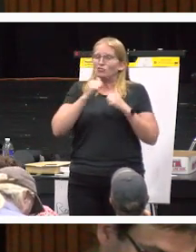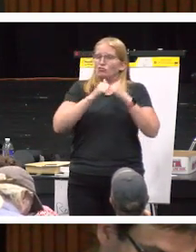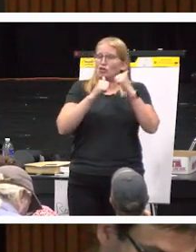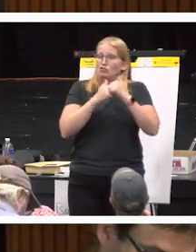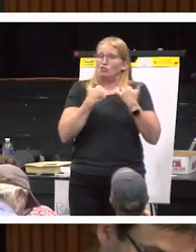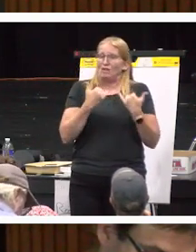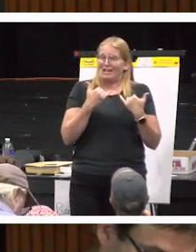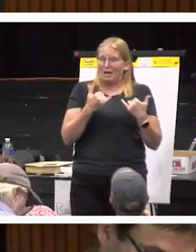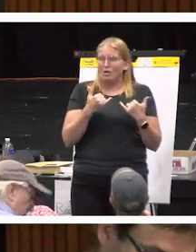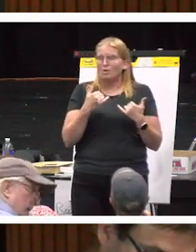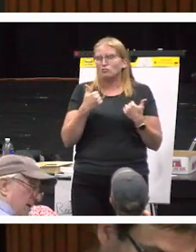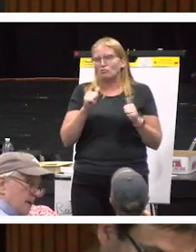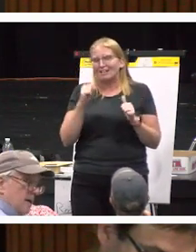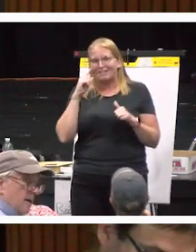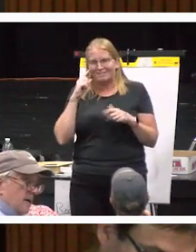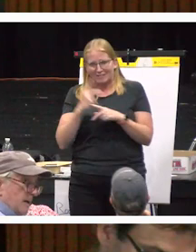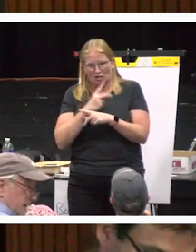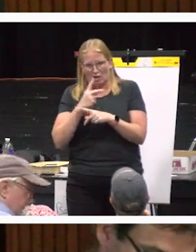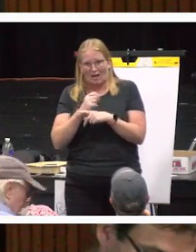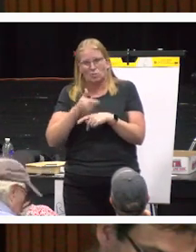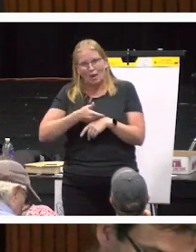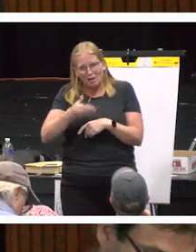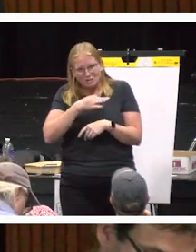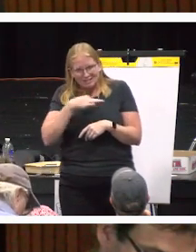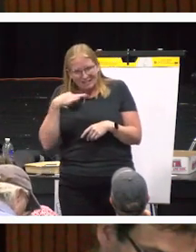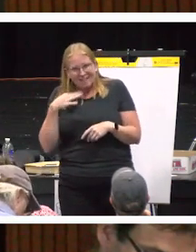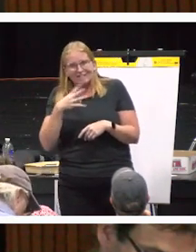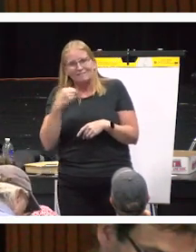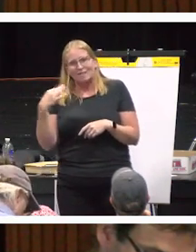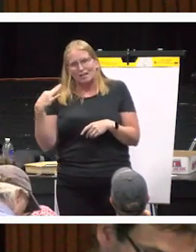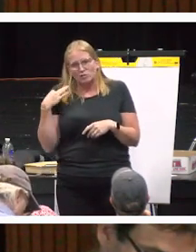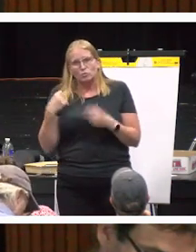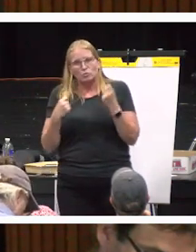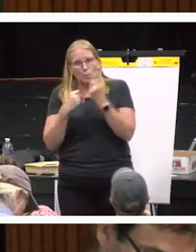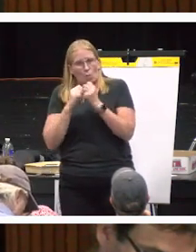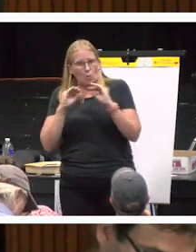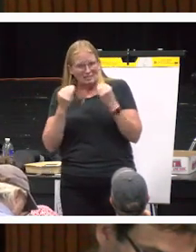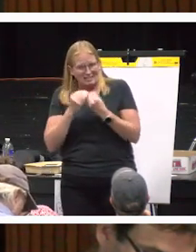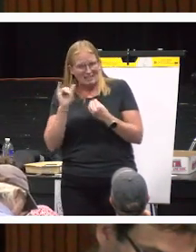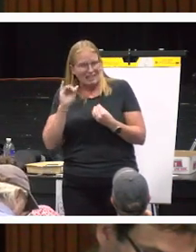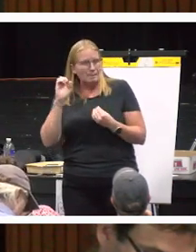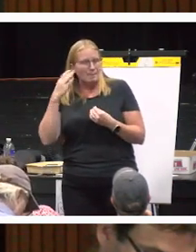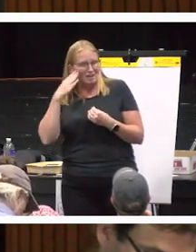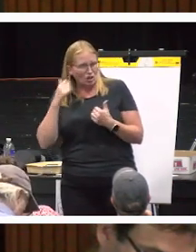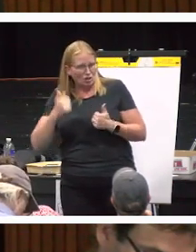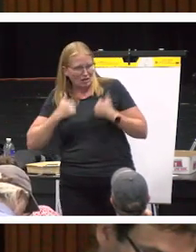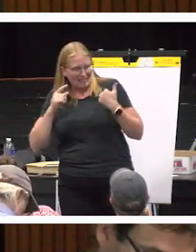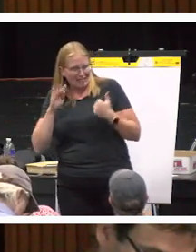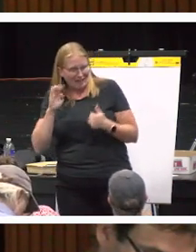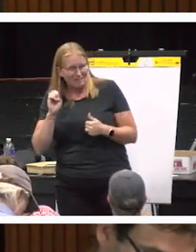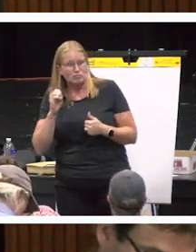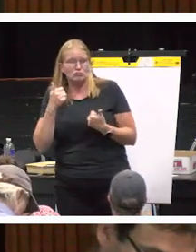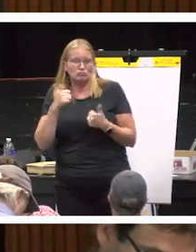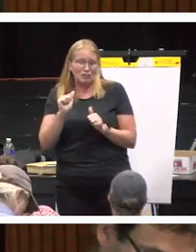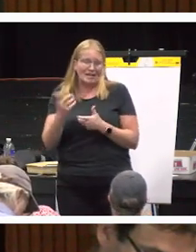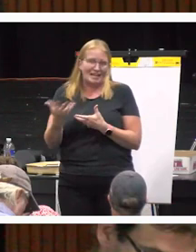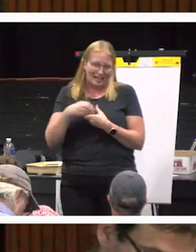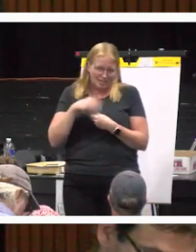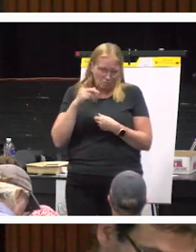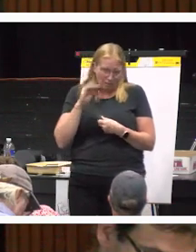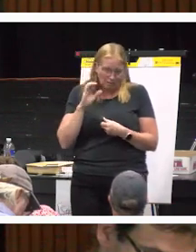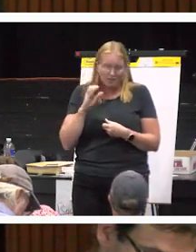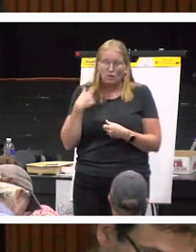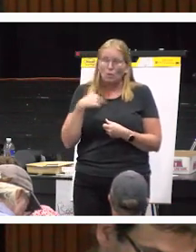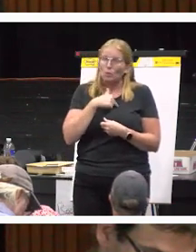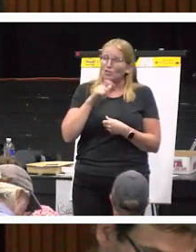add hired staff and volunteers to support organizations like Montpelier Alive to provide leadership and engage the public. Montpelier should